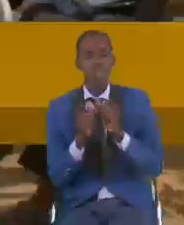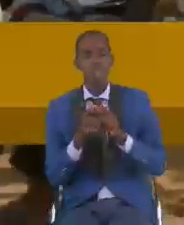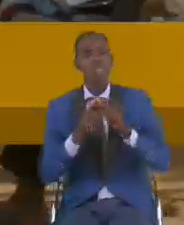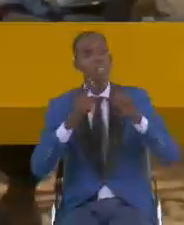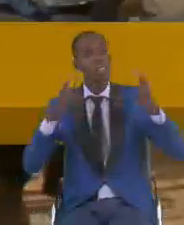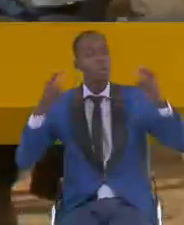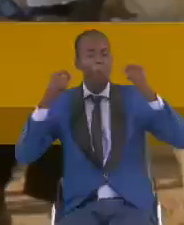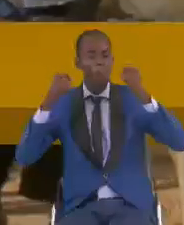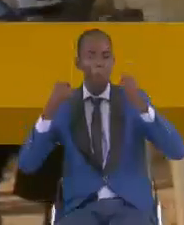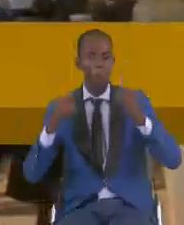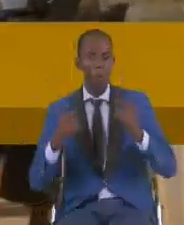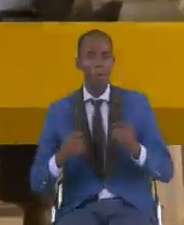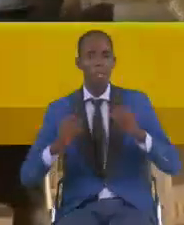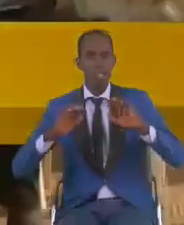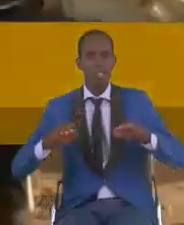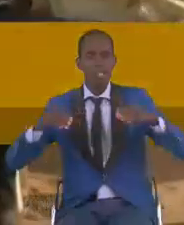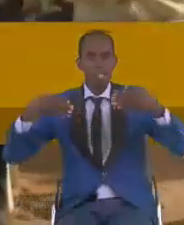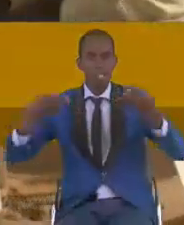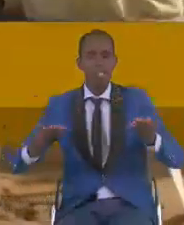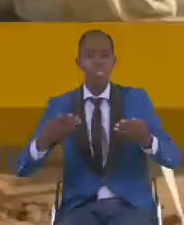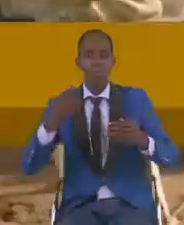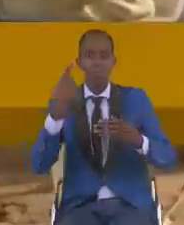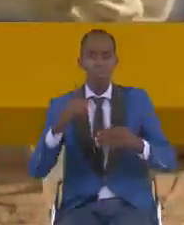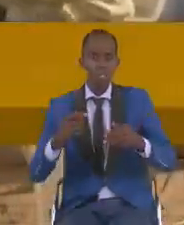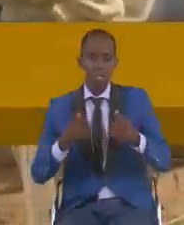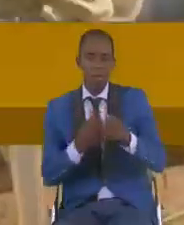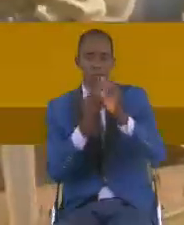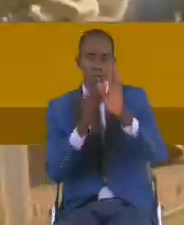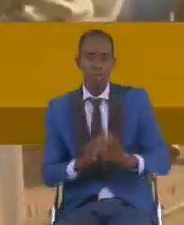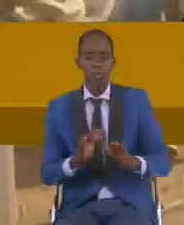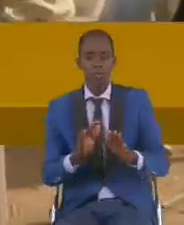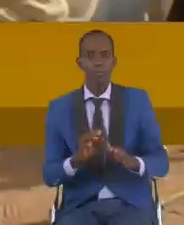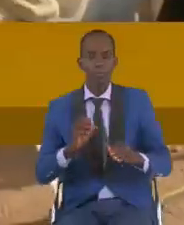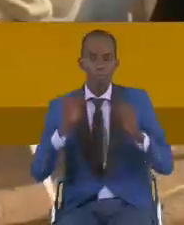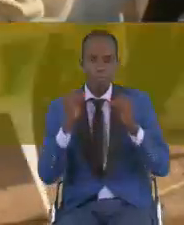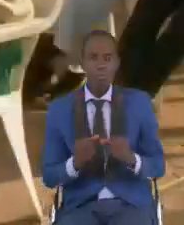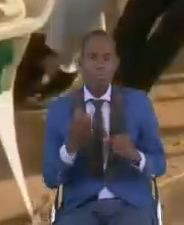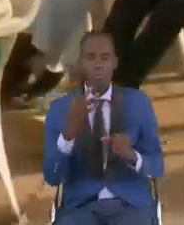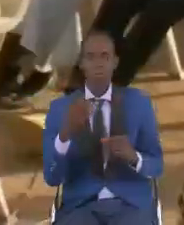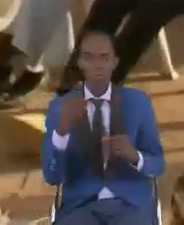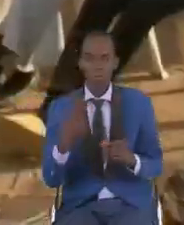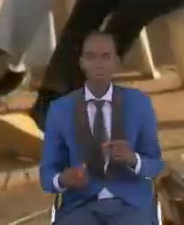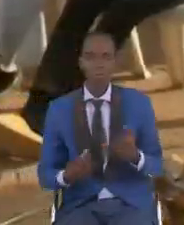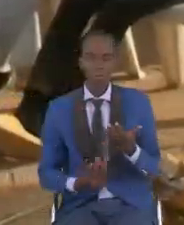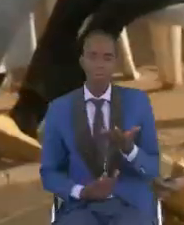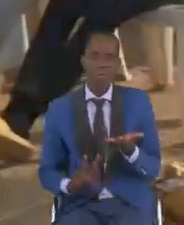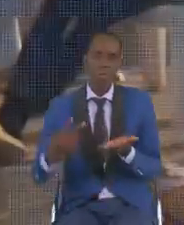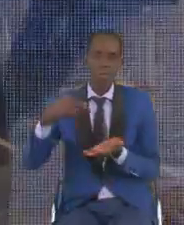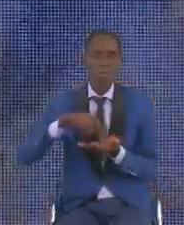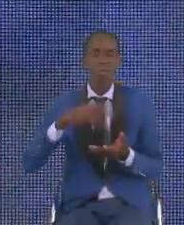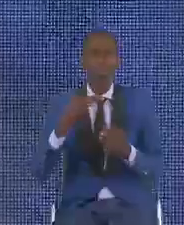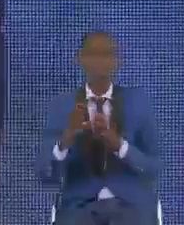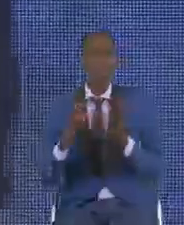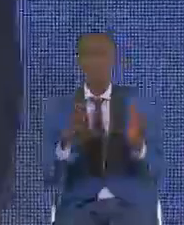power gave the apostles witness of the resurrection of the Lord Jesus,